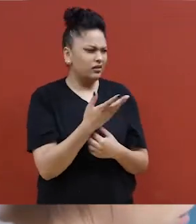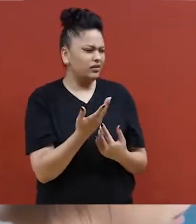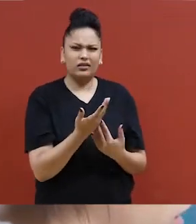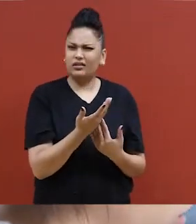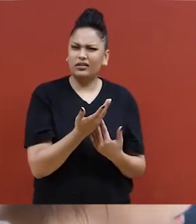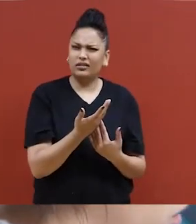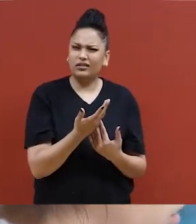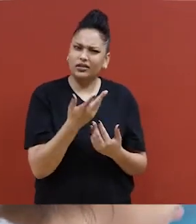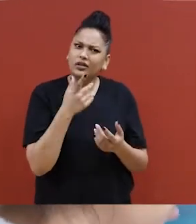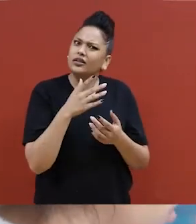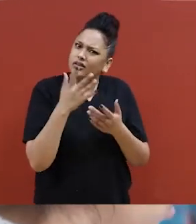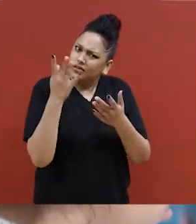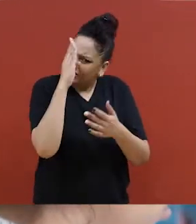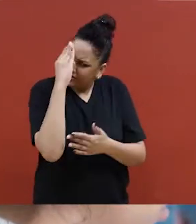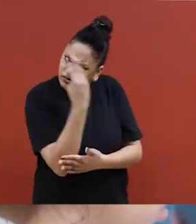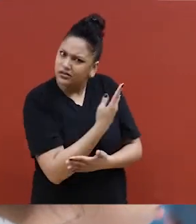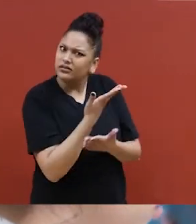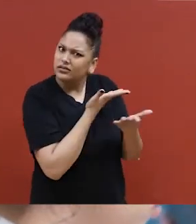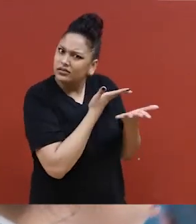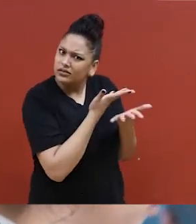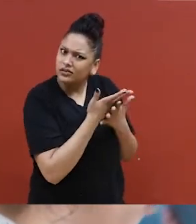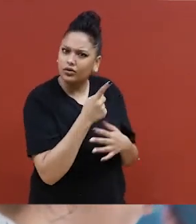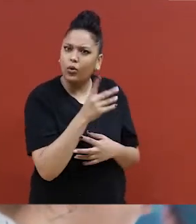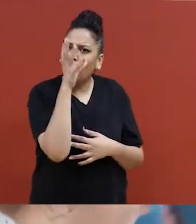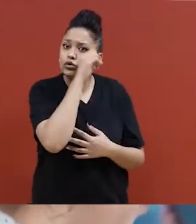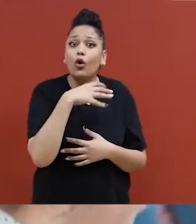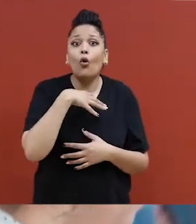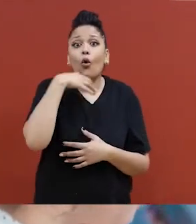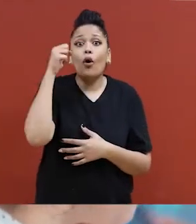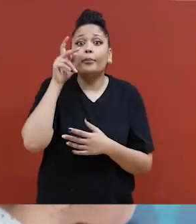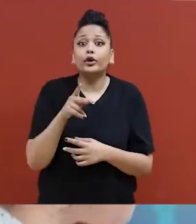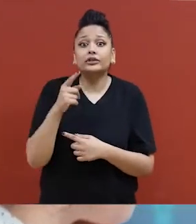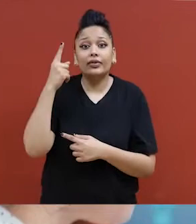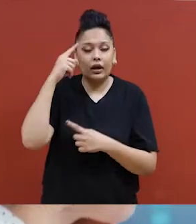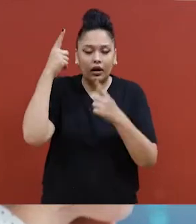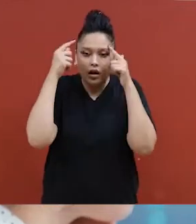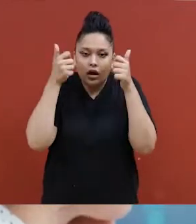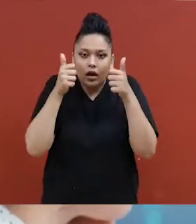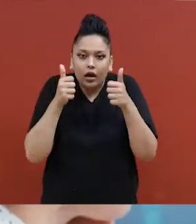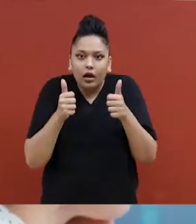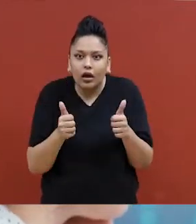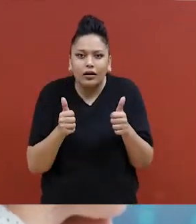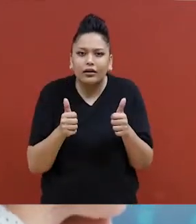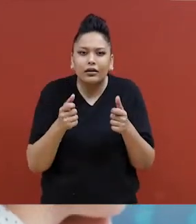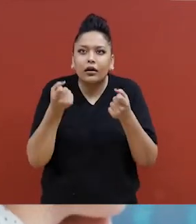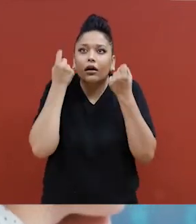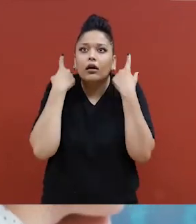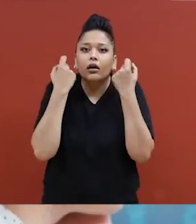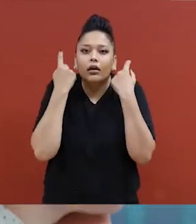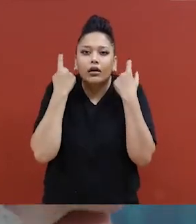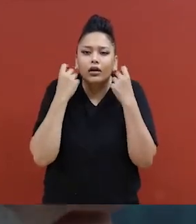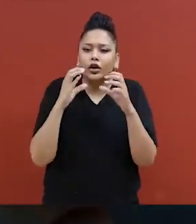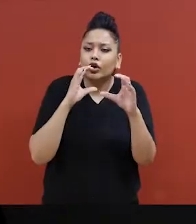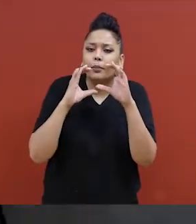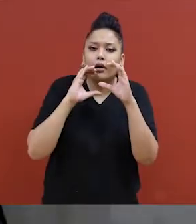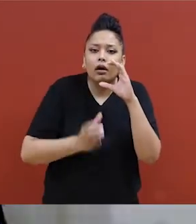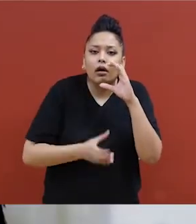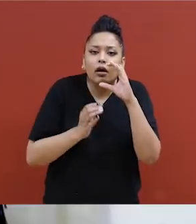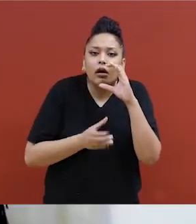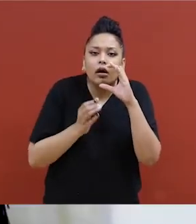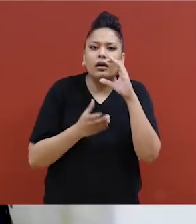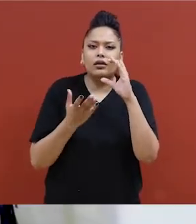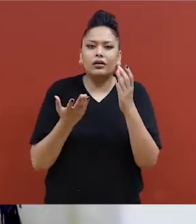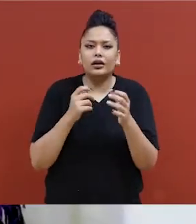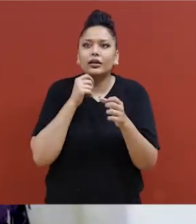older person that we're with. There's an assumption that cognitively that person isn't necessarily